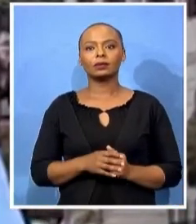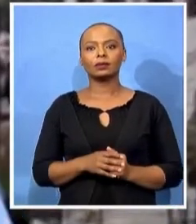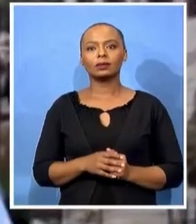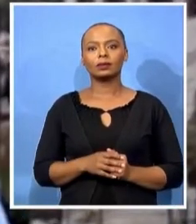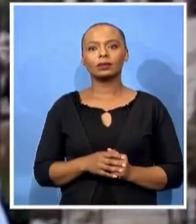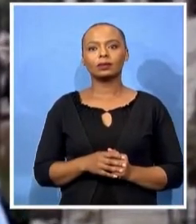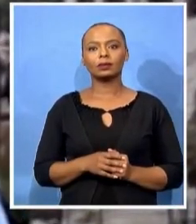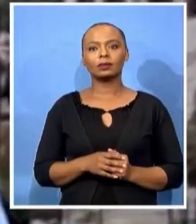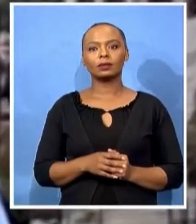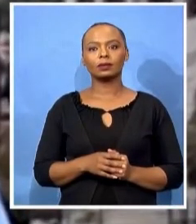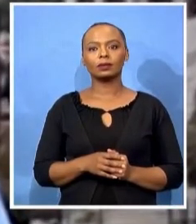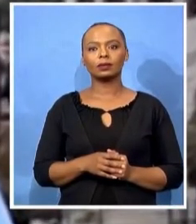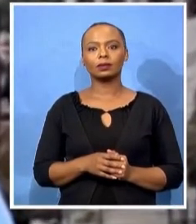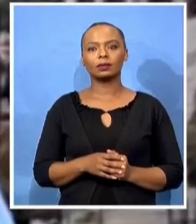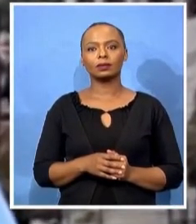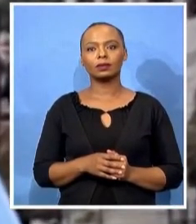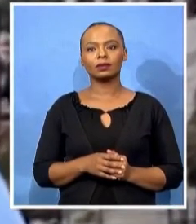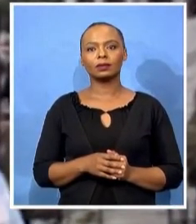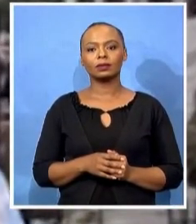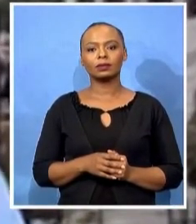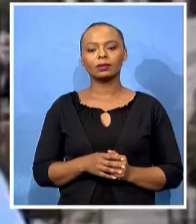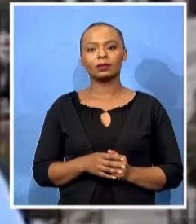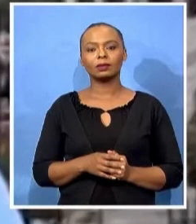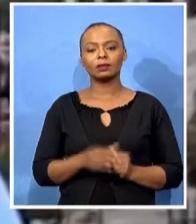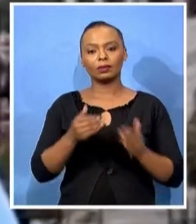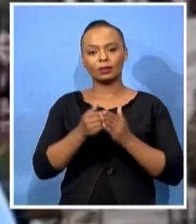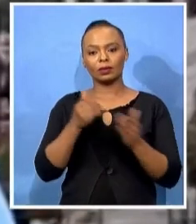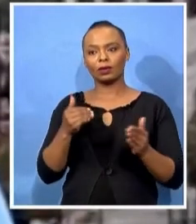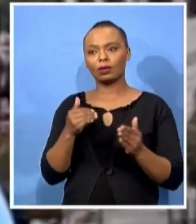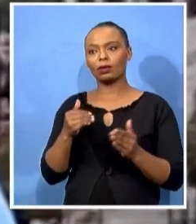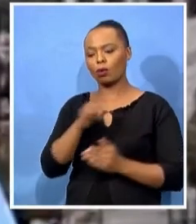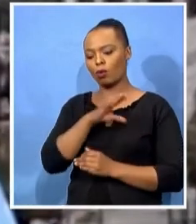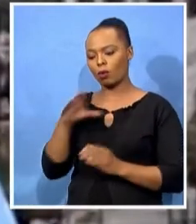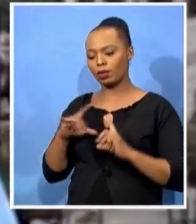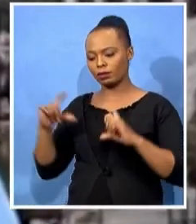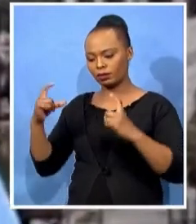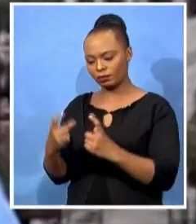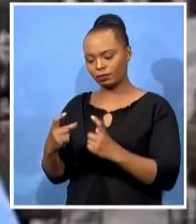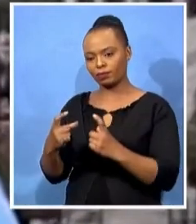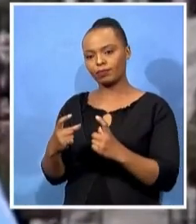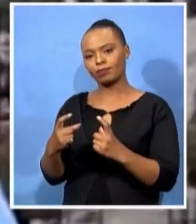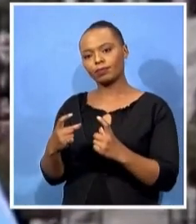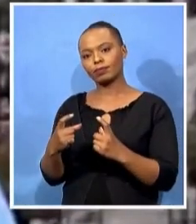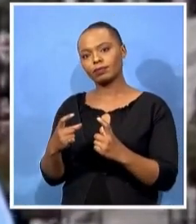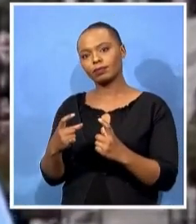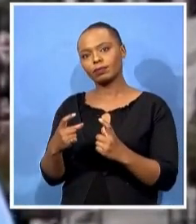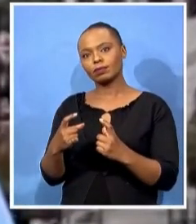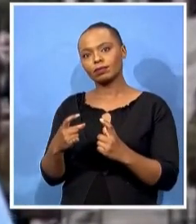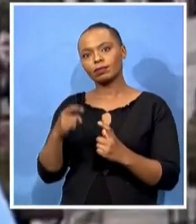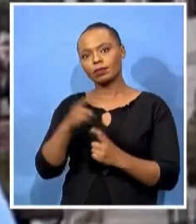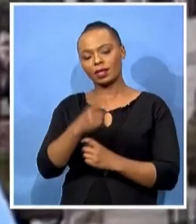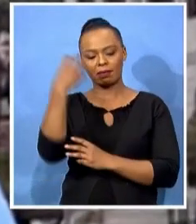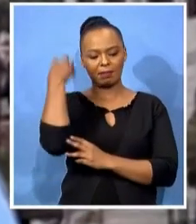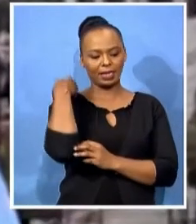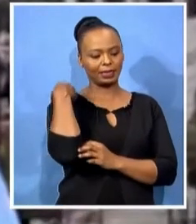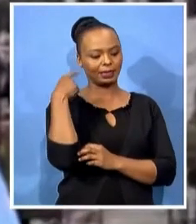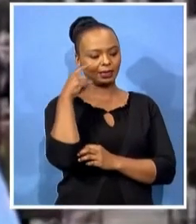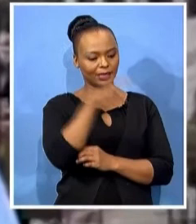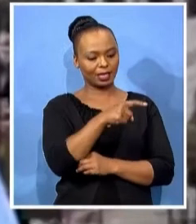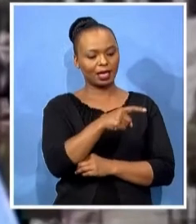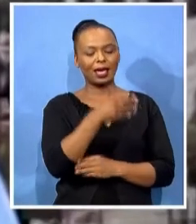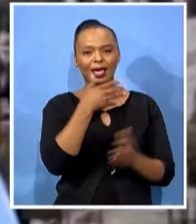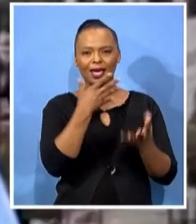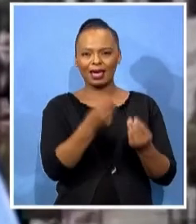to the Command Council. We as a committee must hold the Minister accountable to any actions or decisions that the Minister is